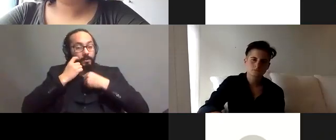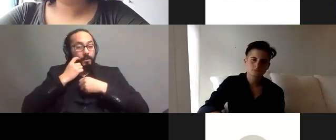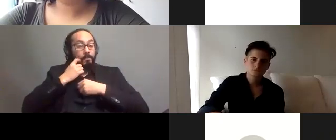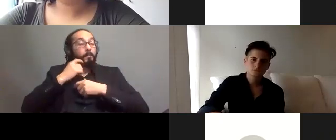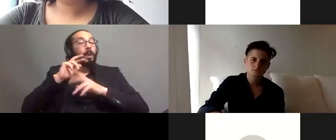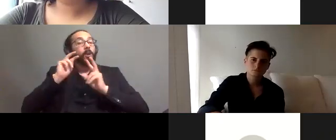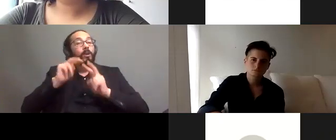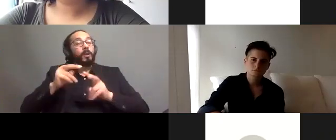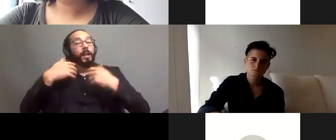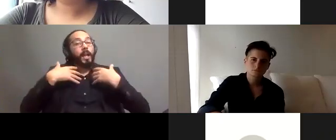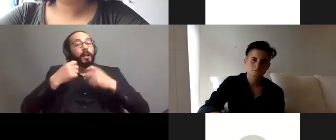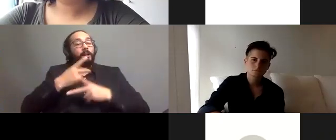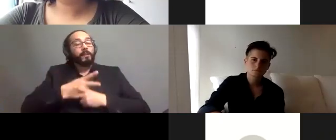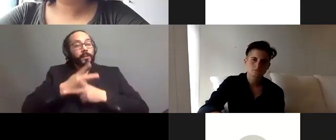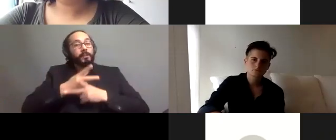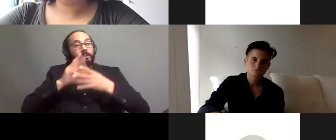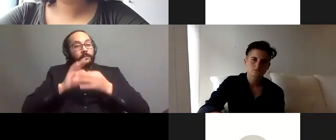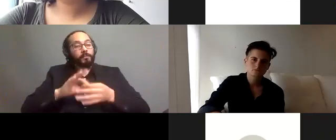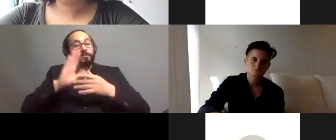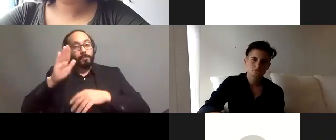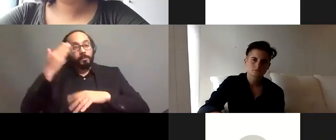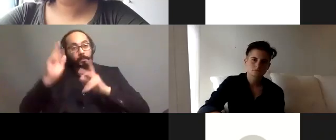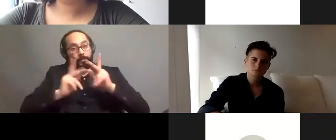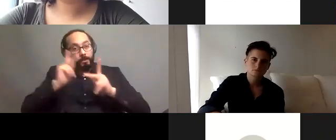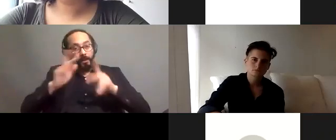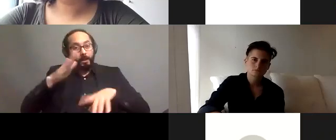specifically to Black people, Black women,